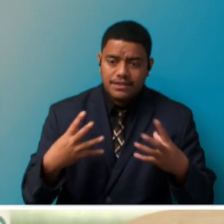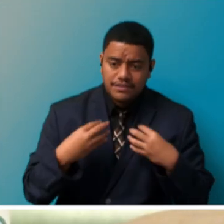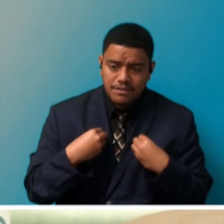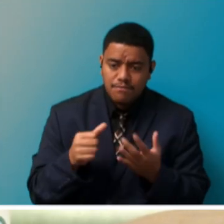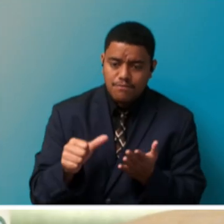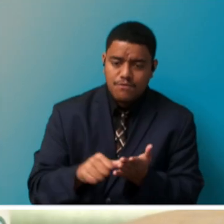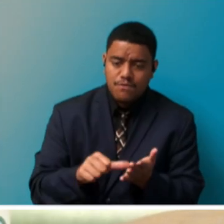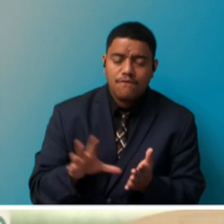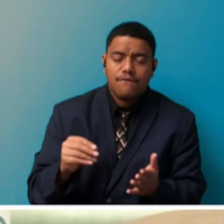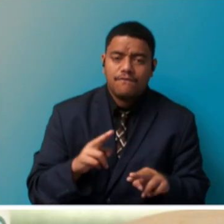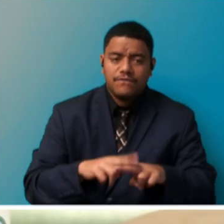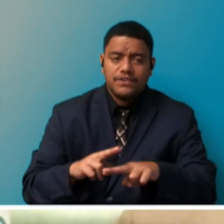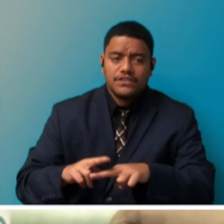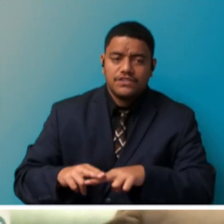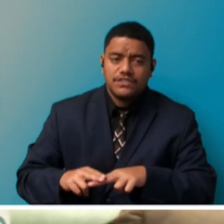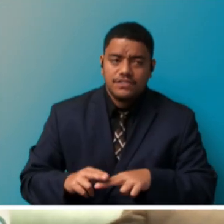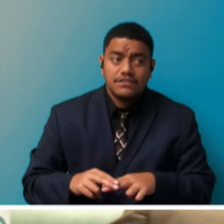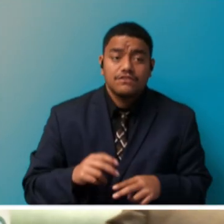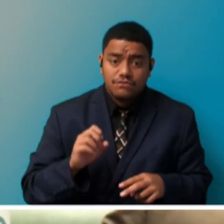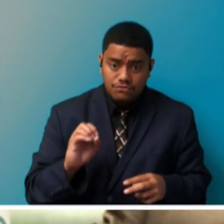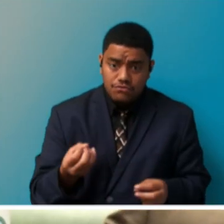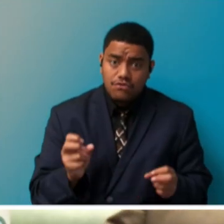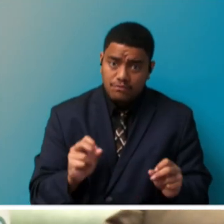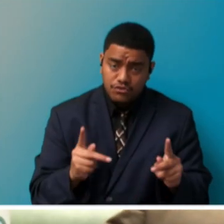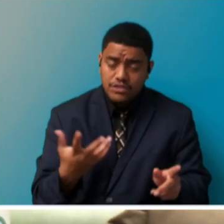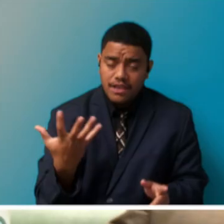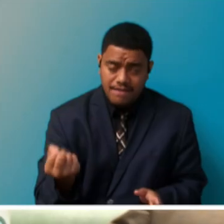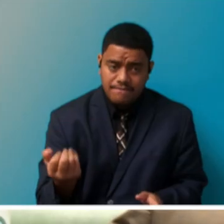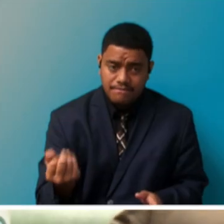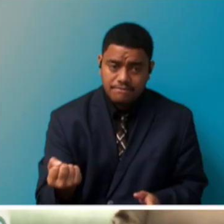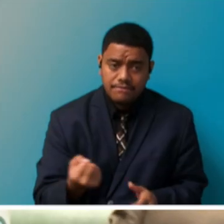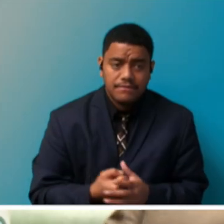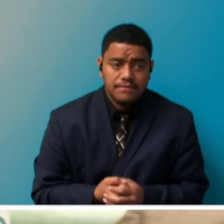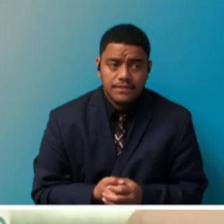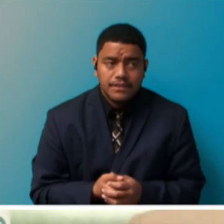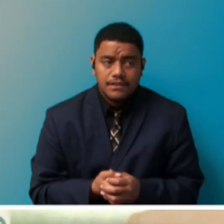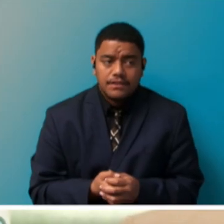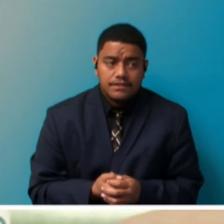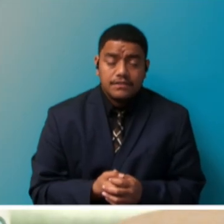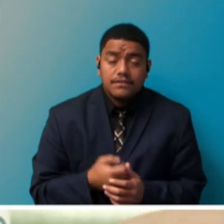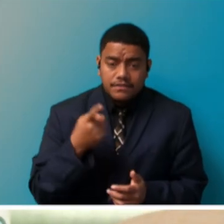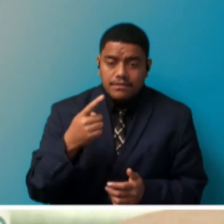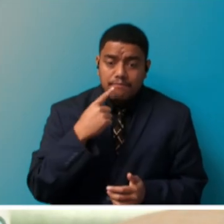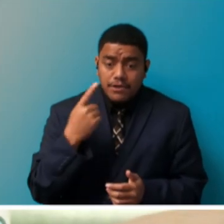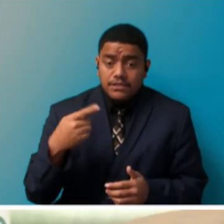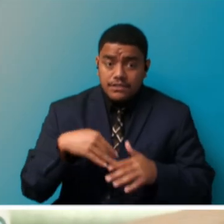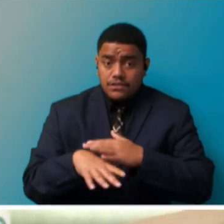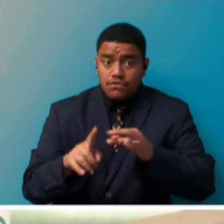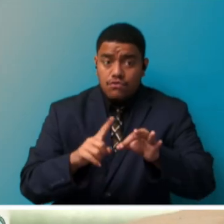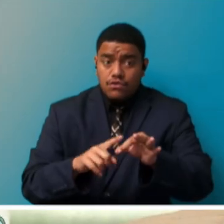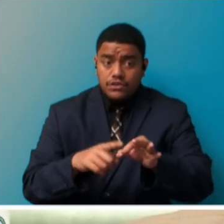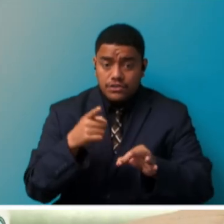Fiji. And so the opportunities, as is mentioned in the question, sir, are